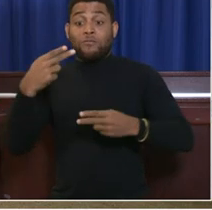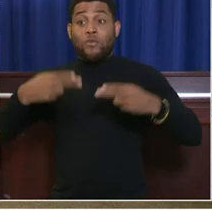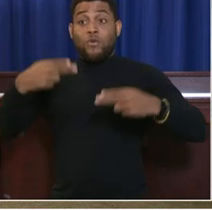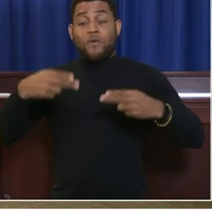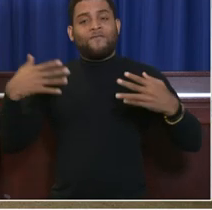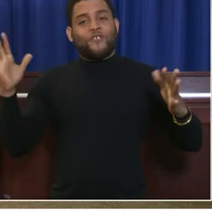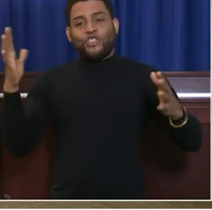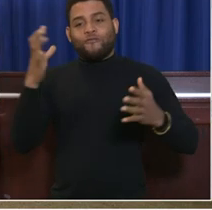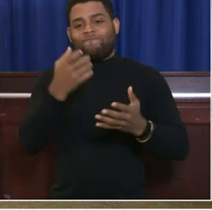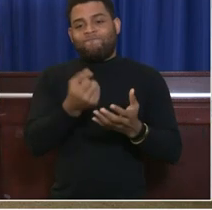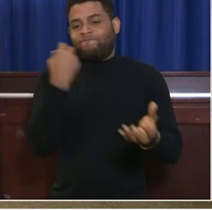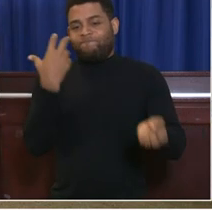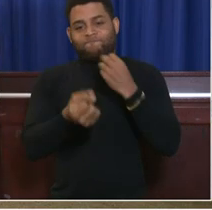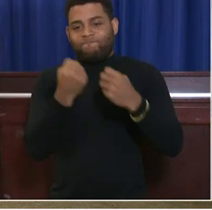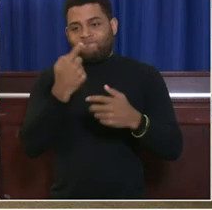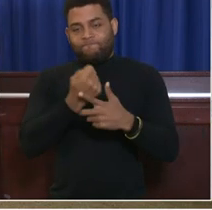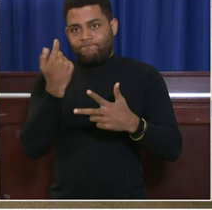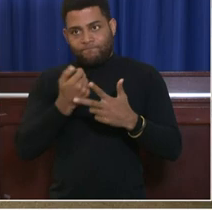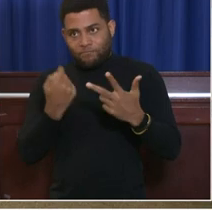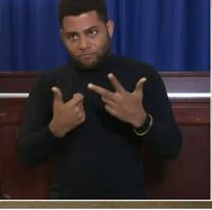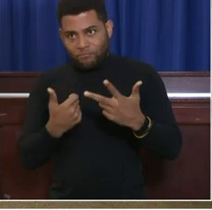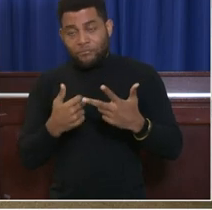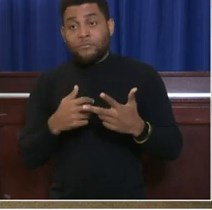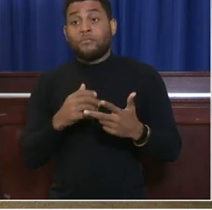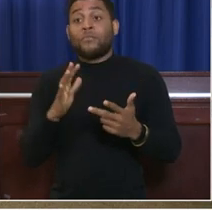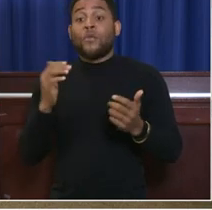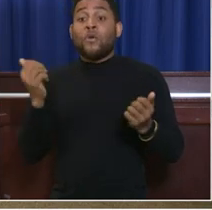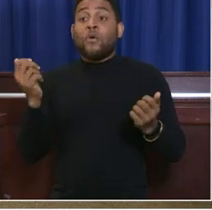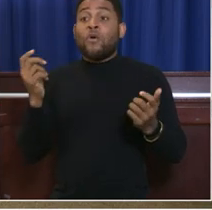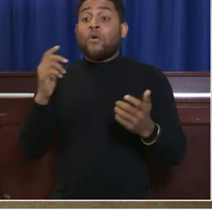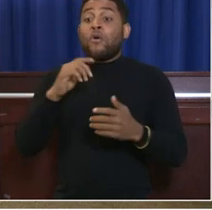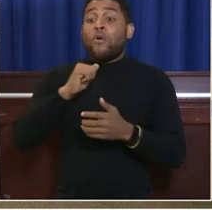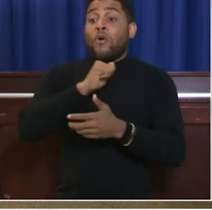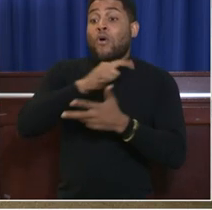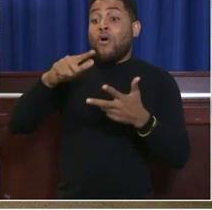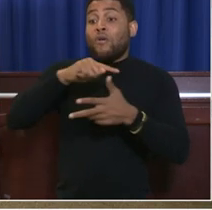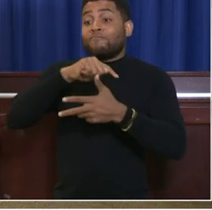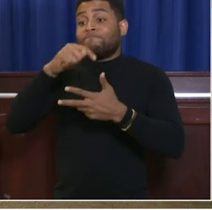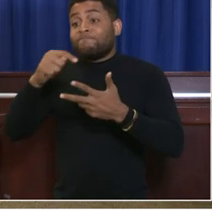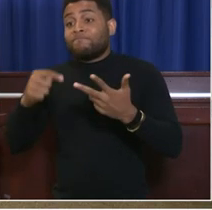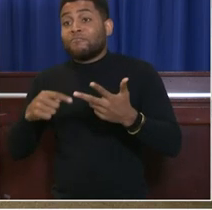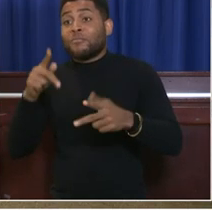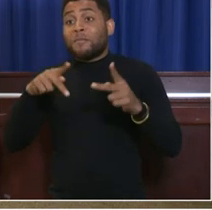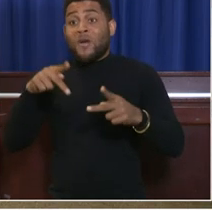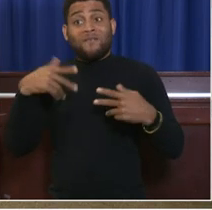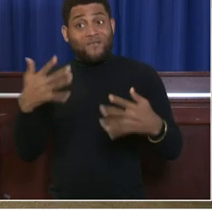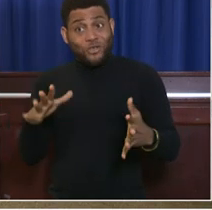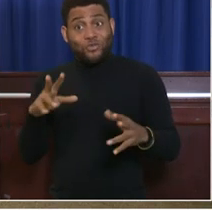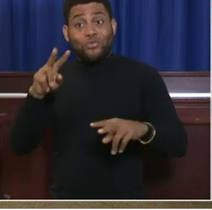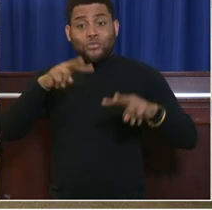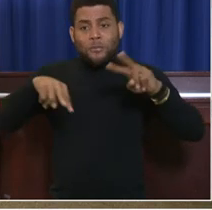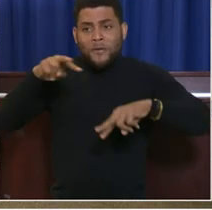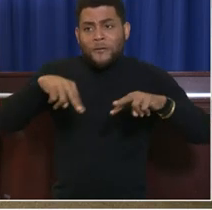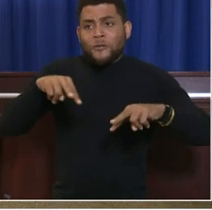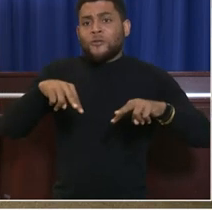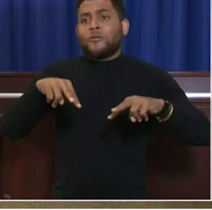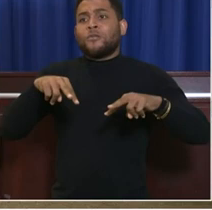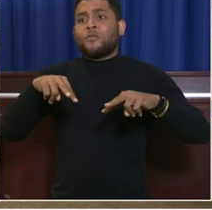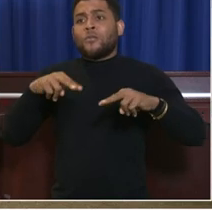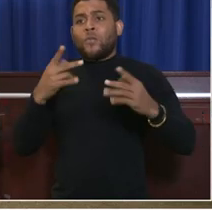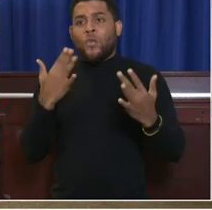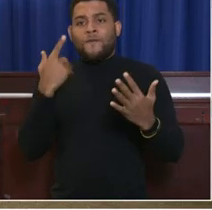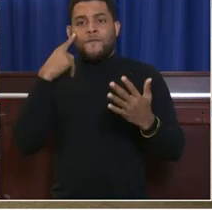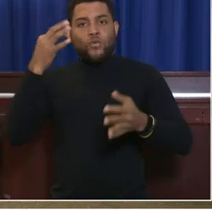operation. These were all individuals who were under supervision, either while they were awaiting trial